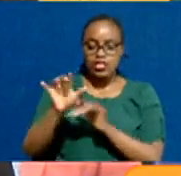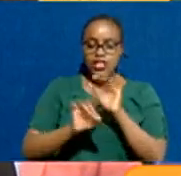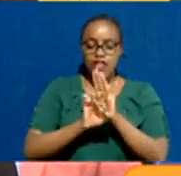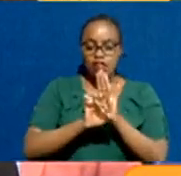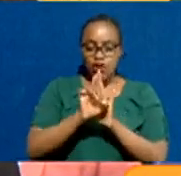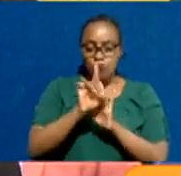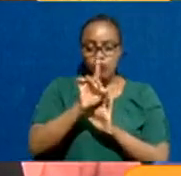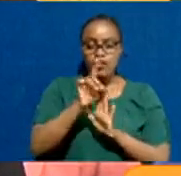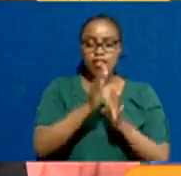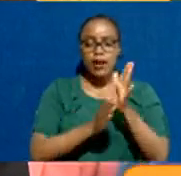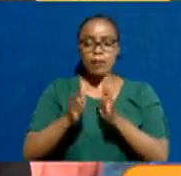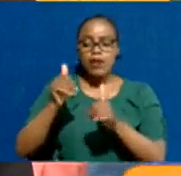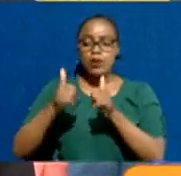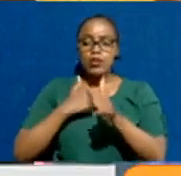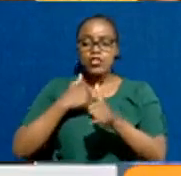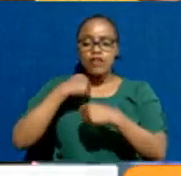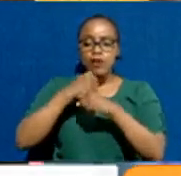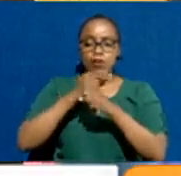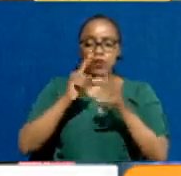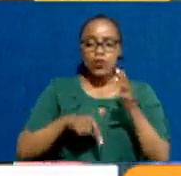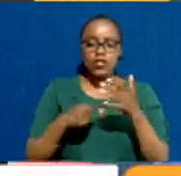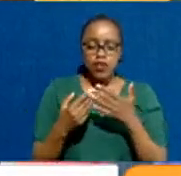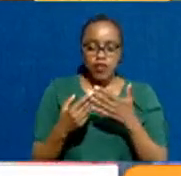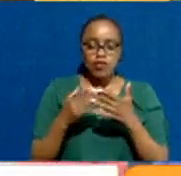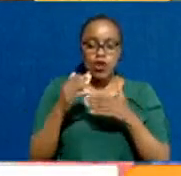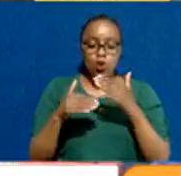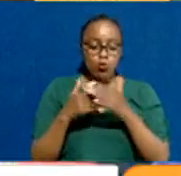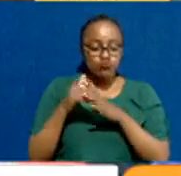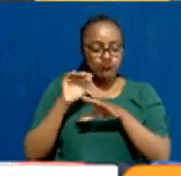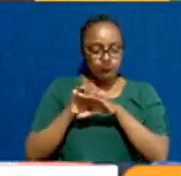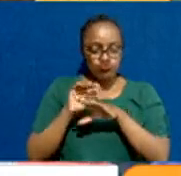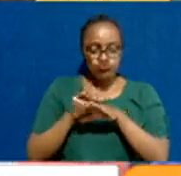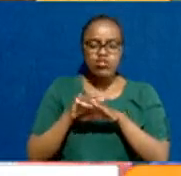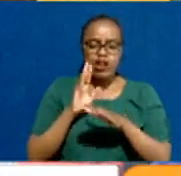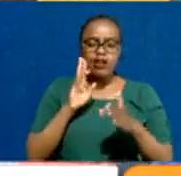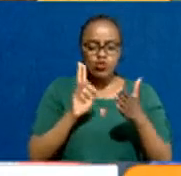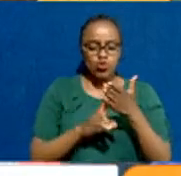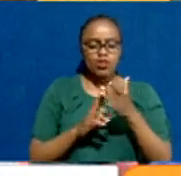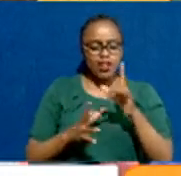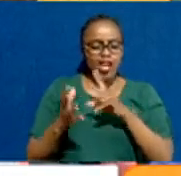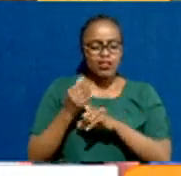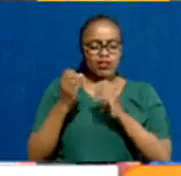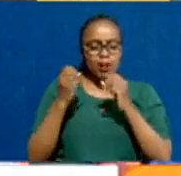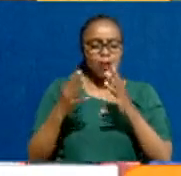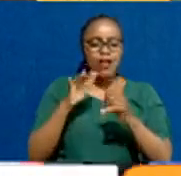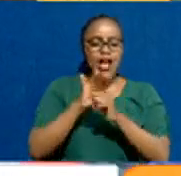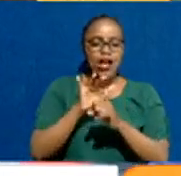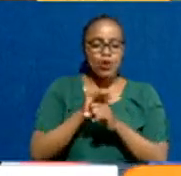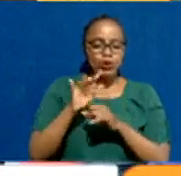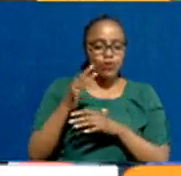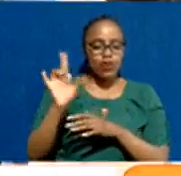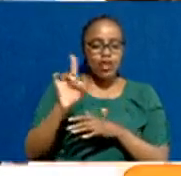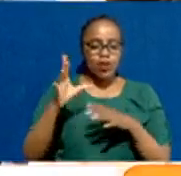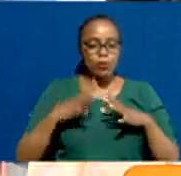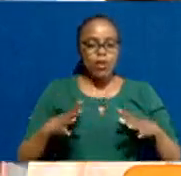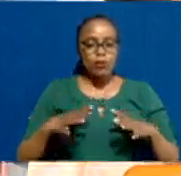Plan, resulting in tangible positive outcomes that many Nairobi citizens can attest